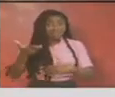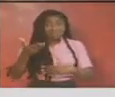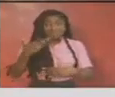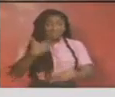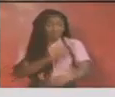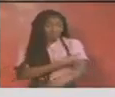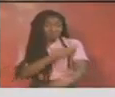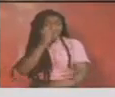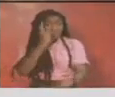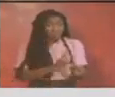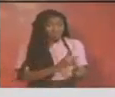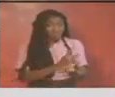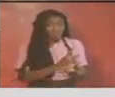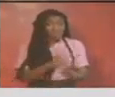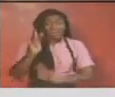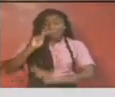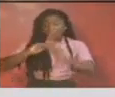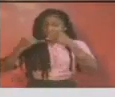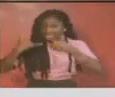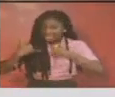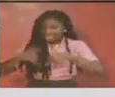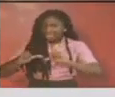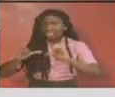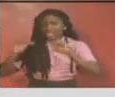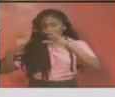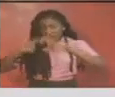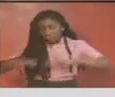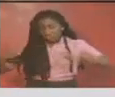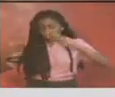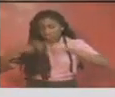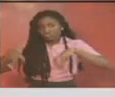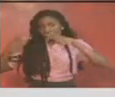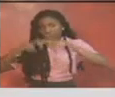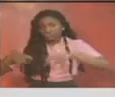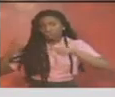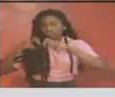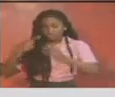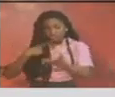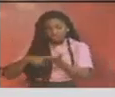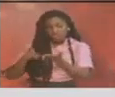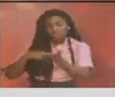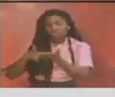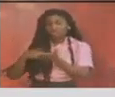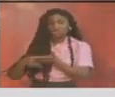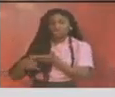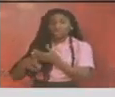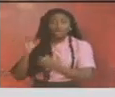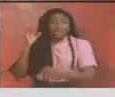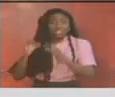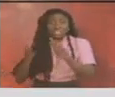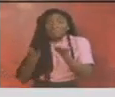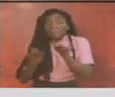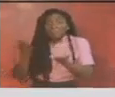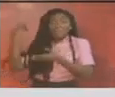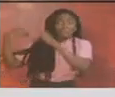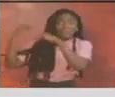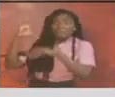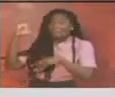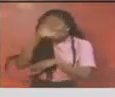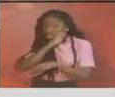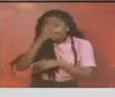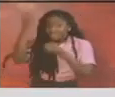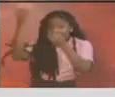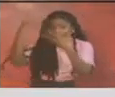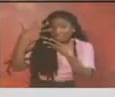the information that will give us for if there's missing information that was not apparent at the point